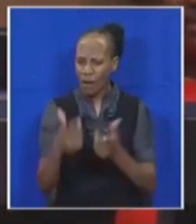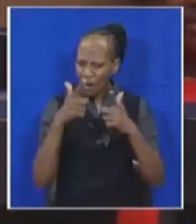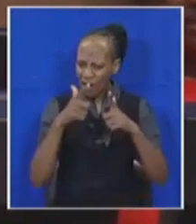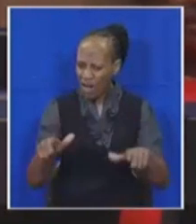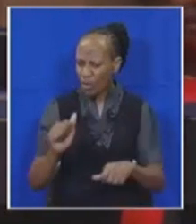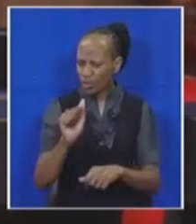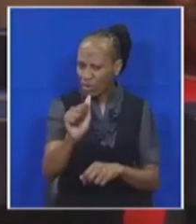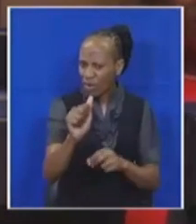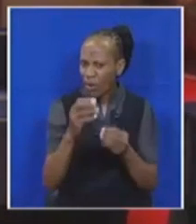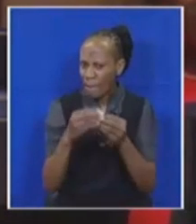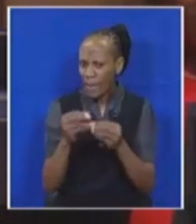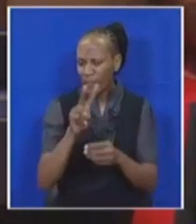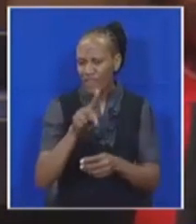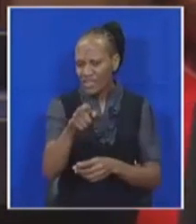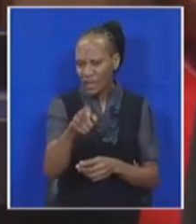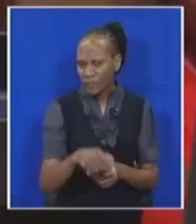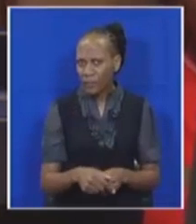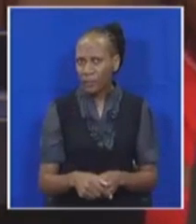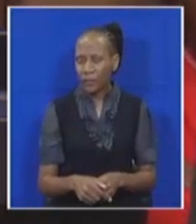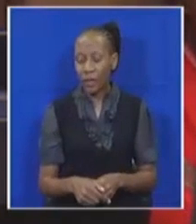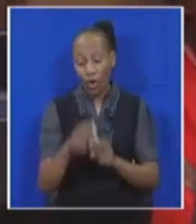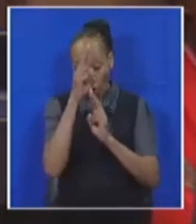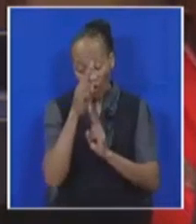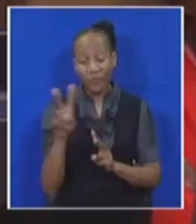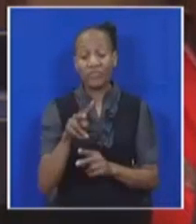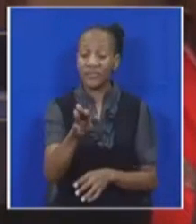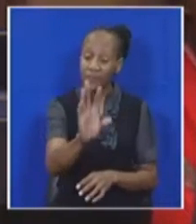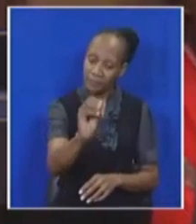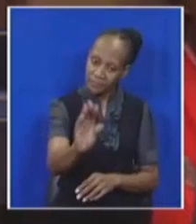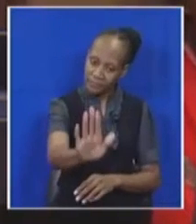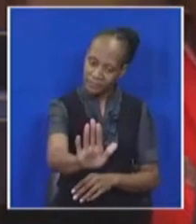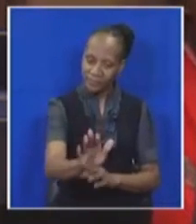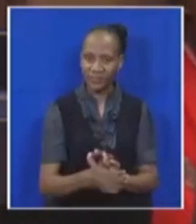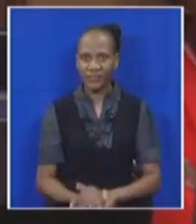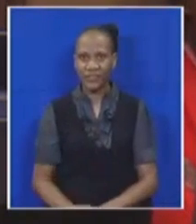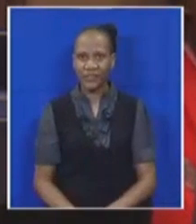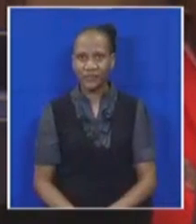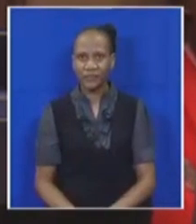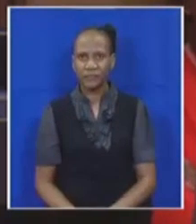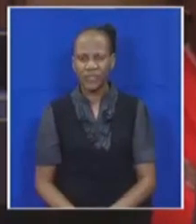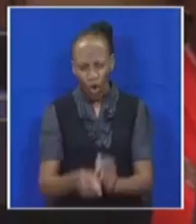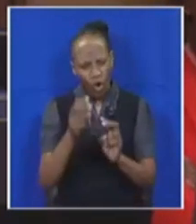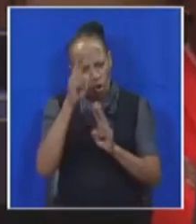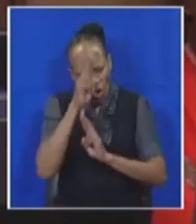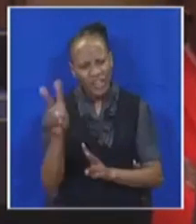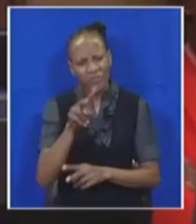offensive language? You here on Sona, Honourable Van Damme, shouting FU to members of the opposition. Honourable Van